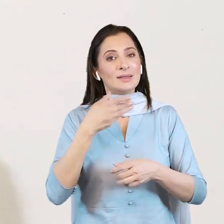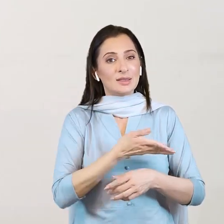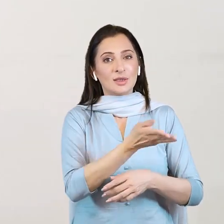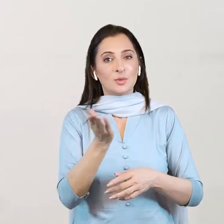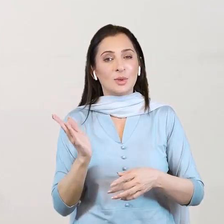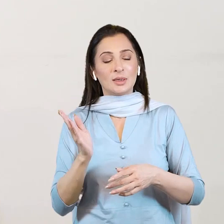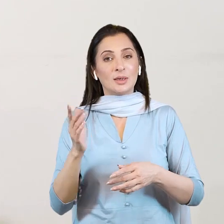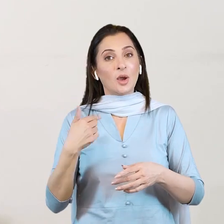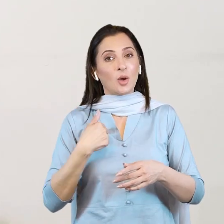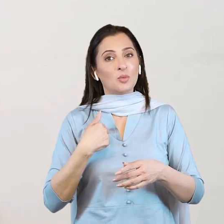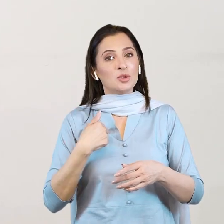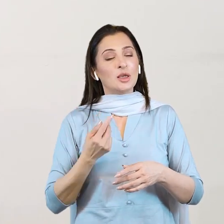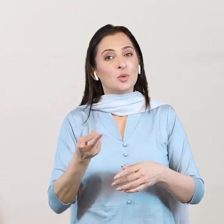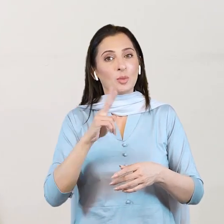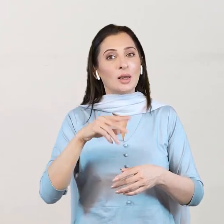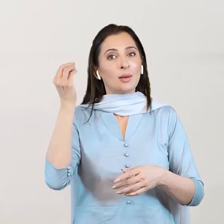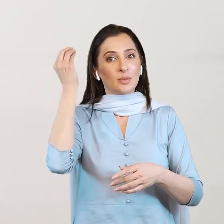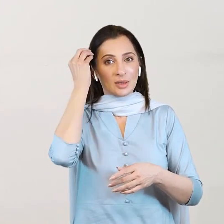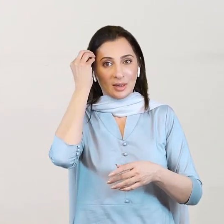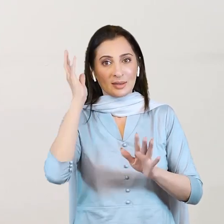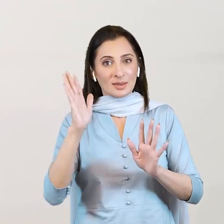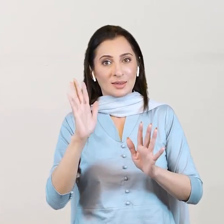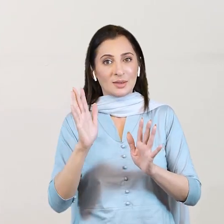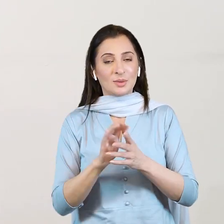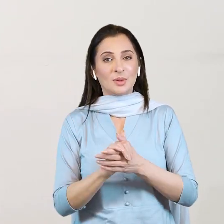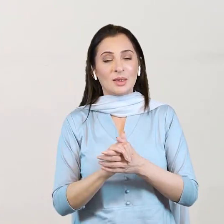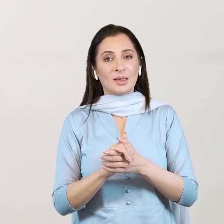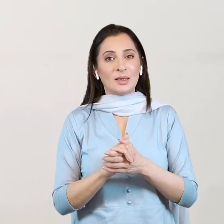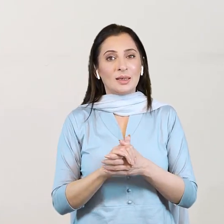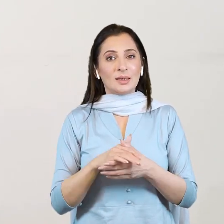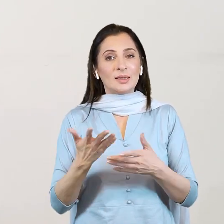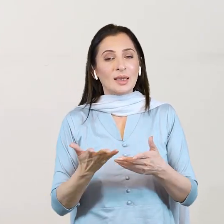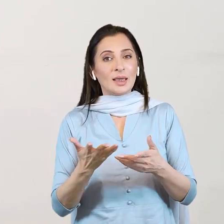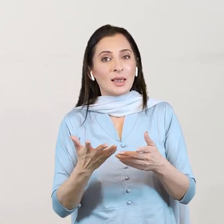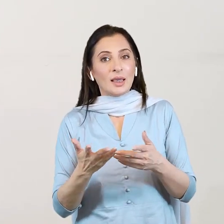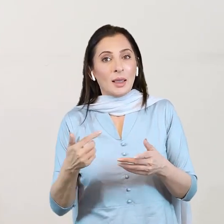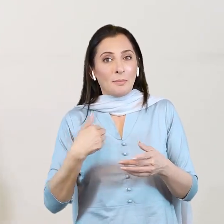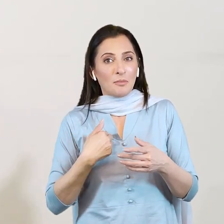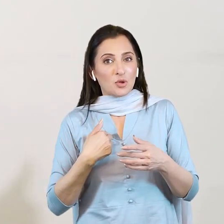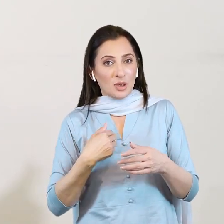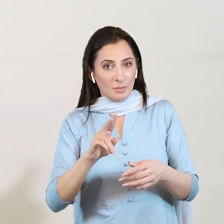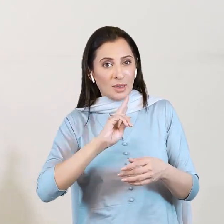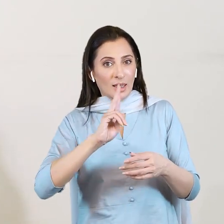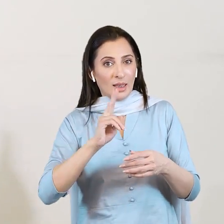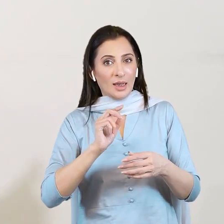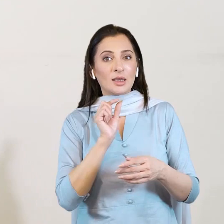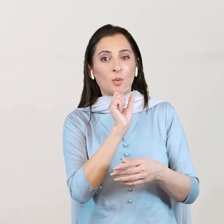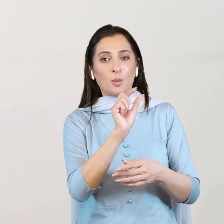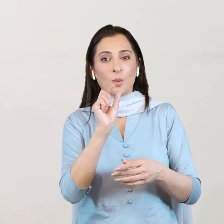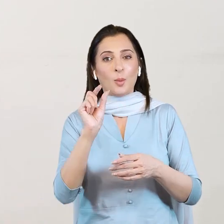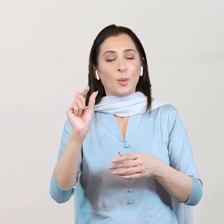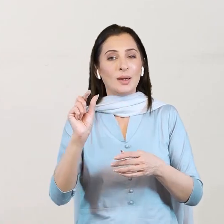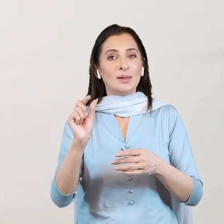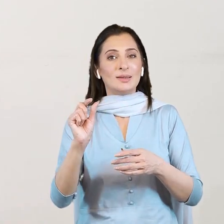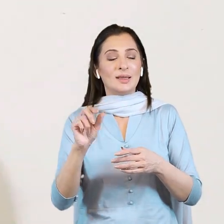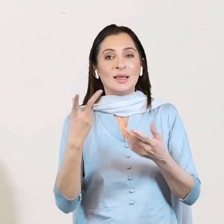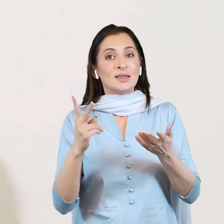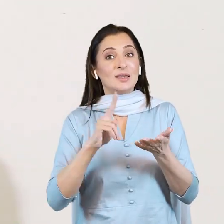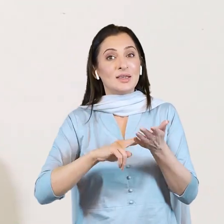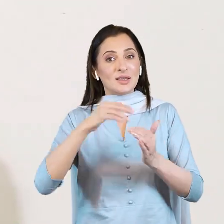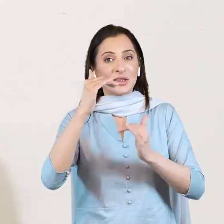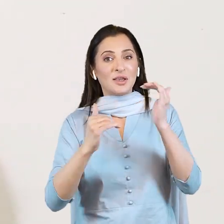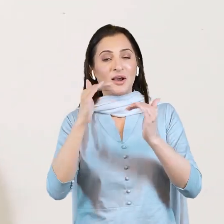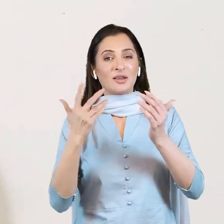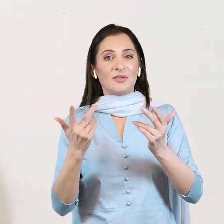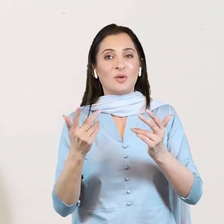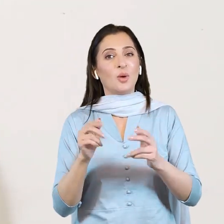I write. Romana J. Smith taught me the value of words, and I learned to speak to the world in different ways. Most